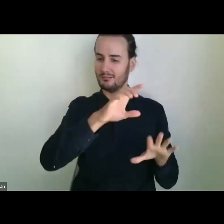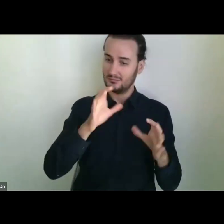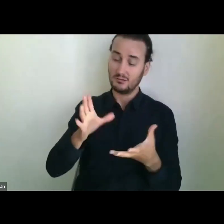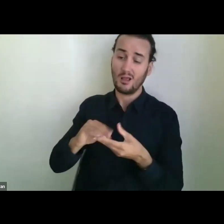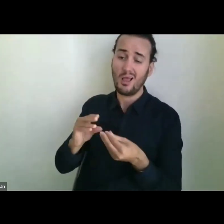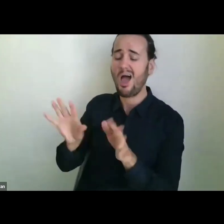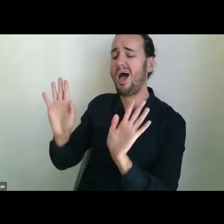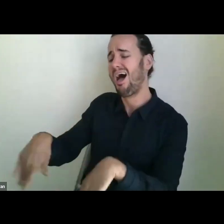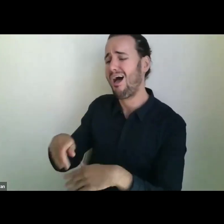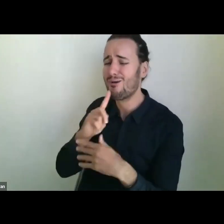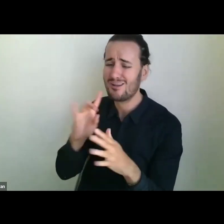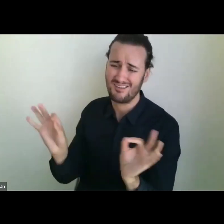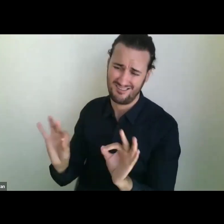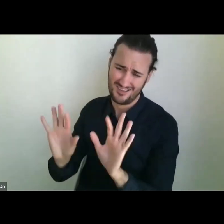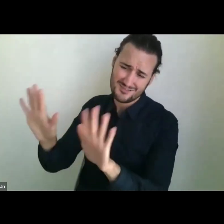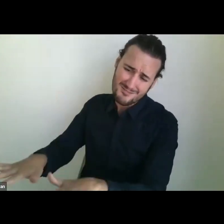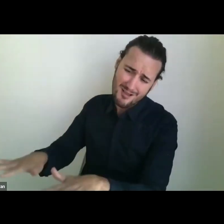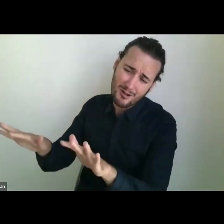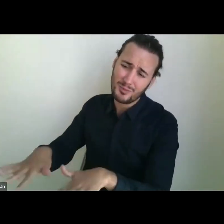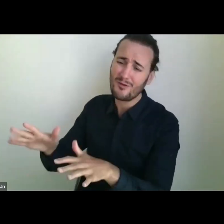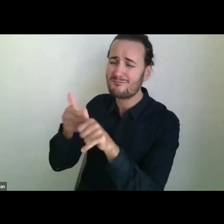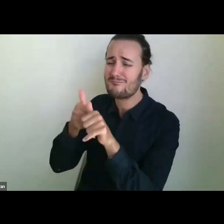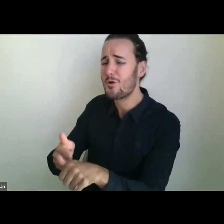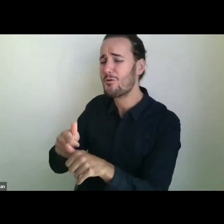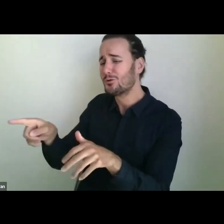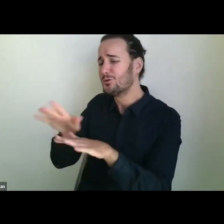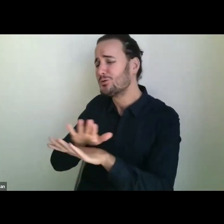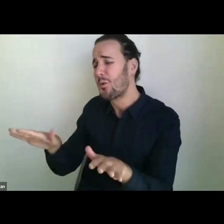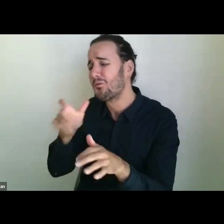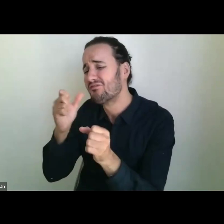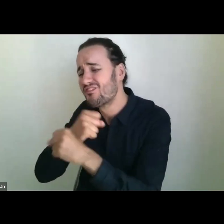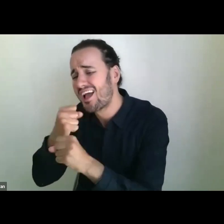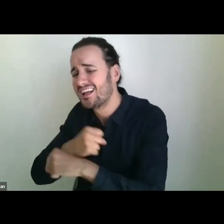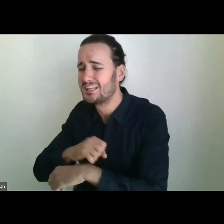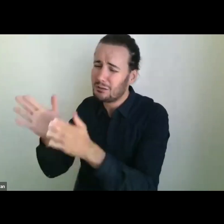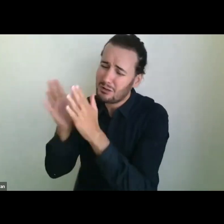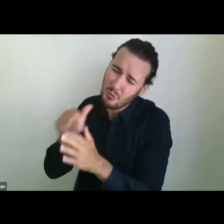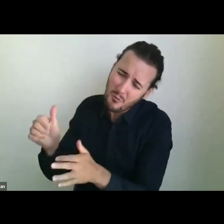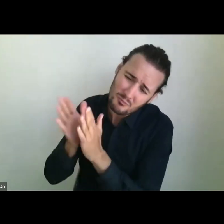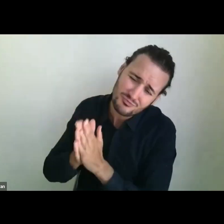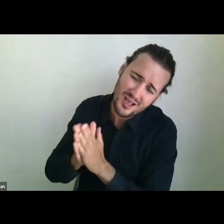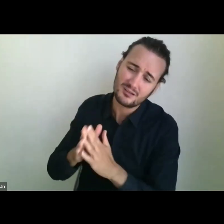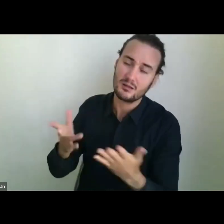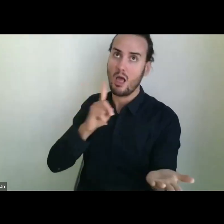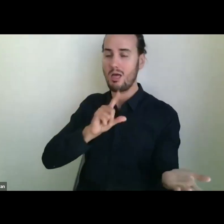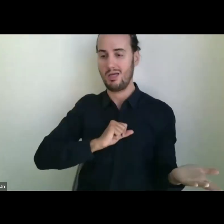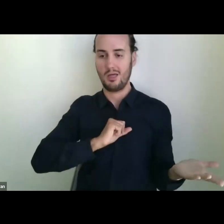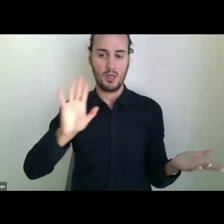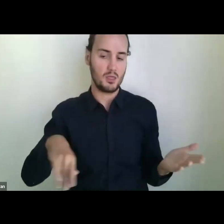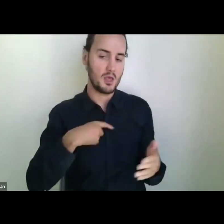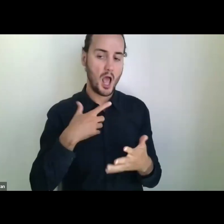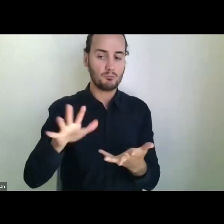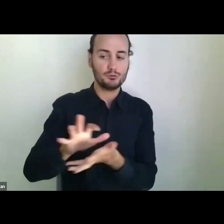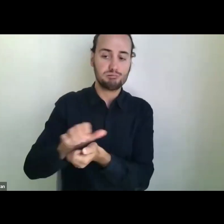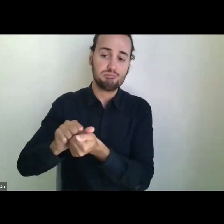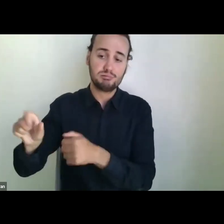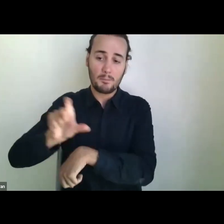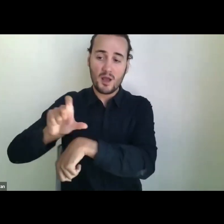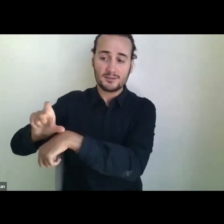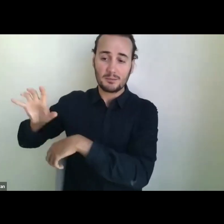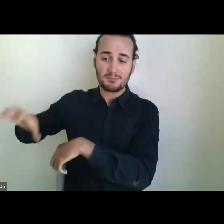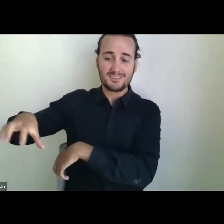tight, obey. Don't fight, don't pray. I mean, you can, but we bombed your mosques, and good luck navigating roads filled